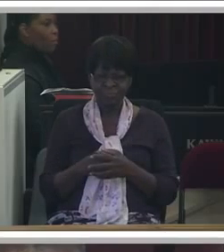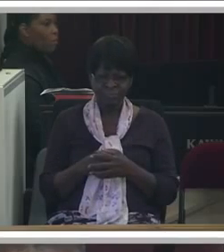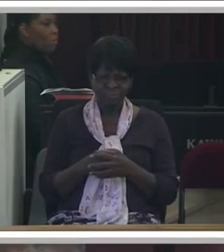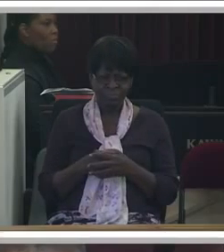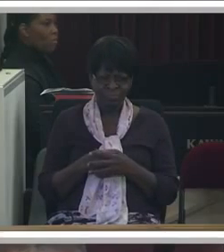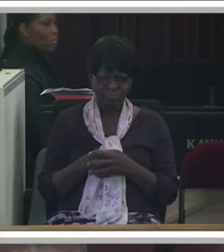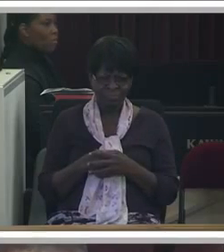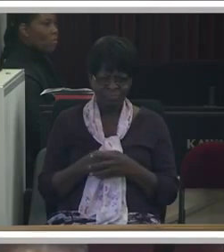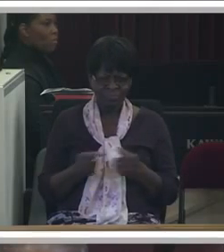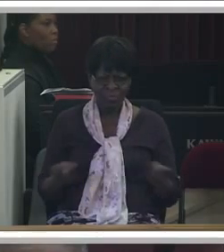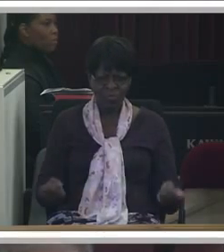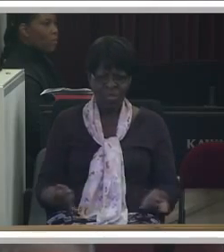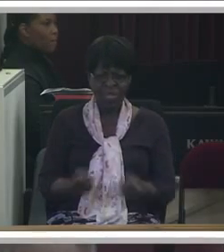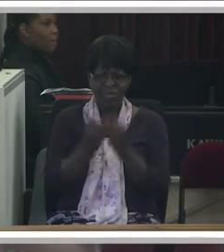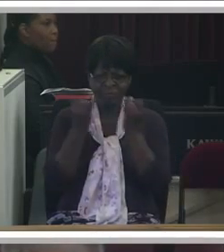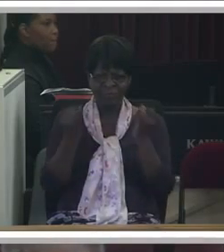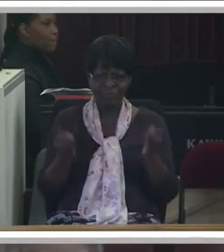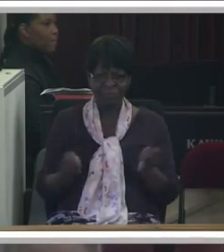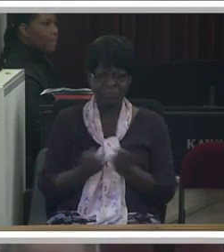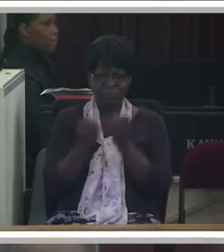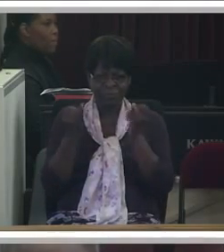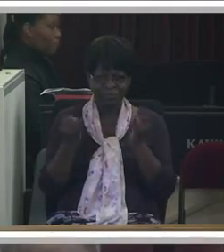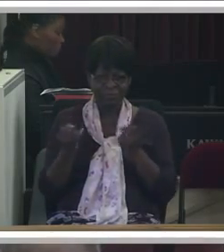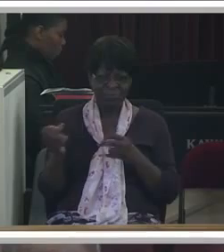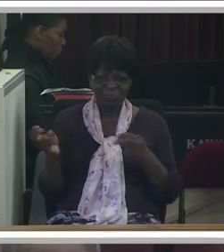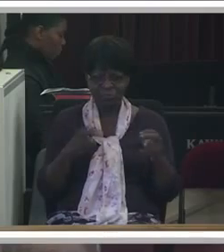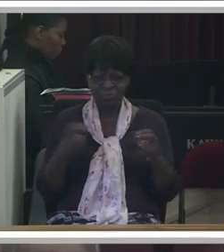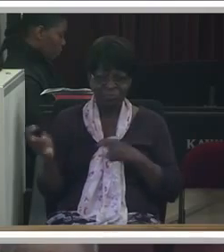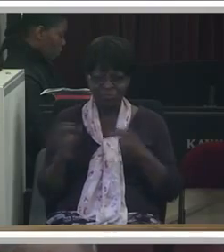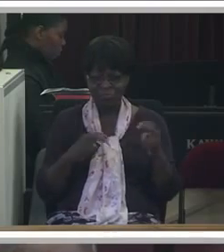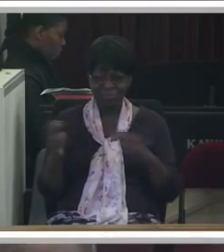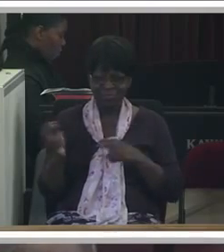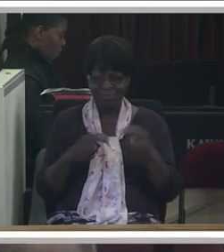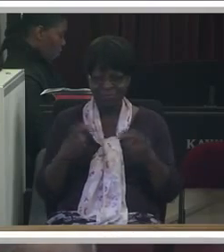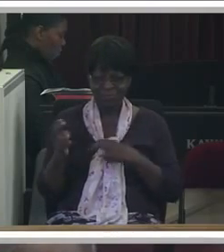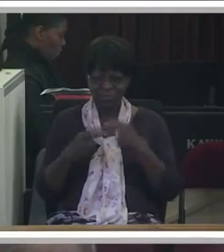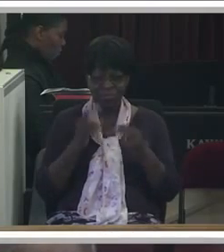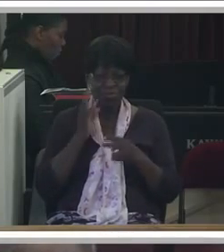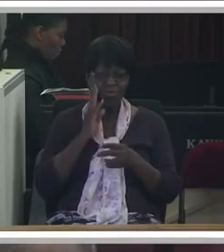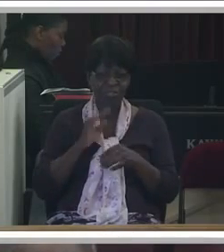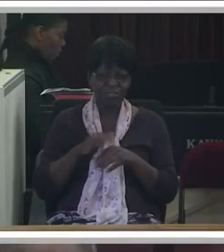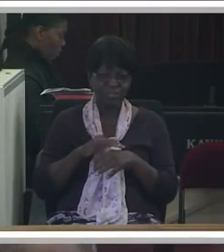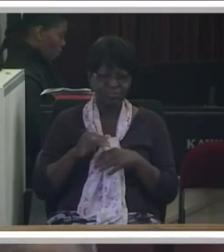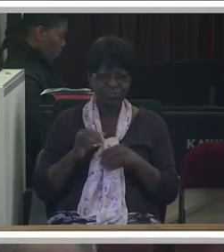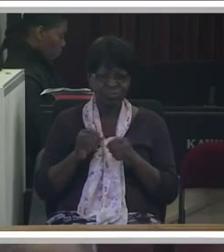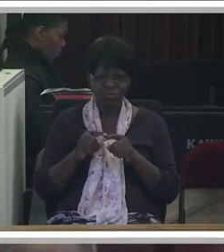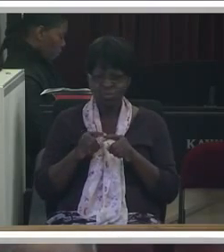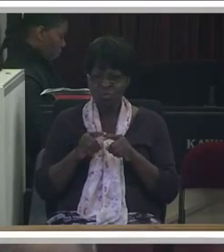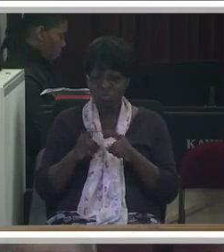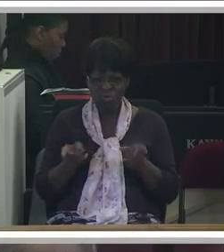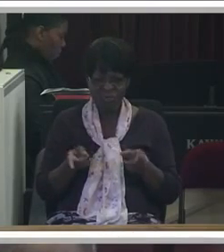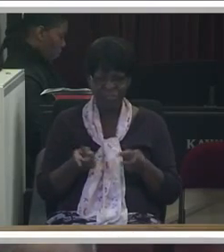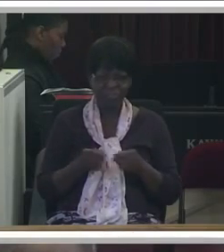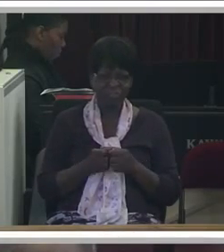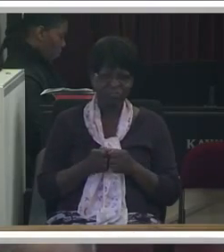No rebellion, no racism, no division in any